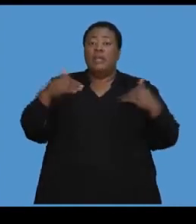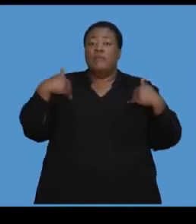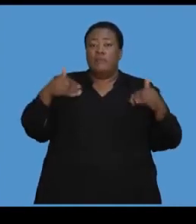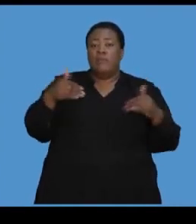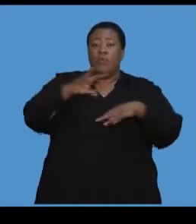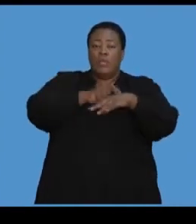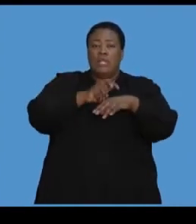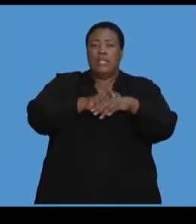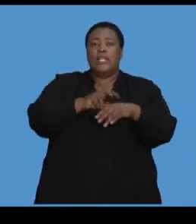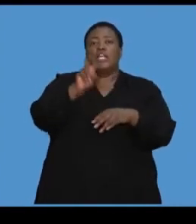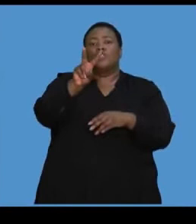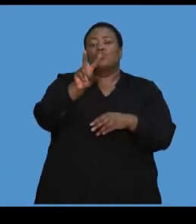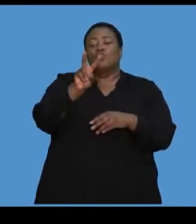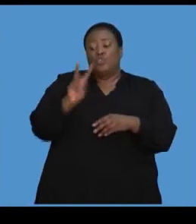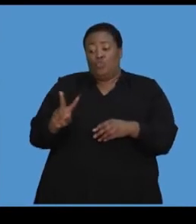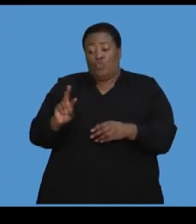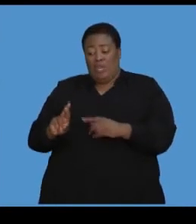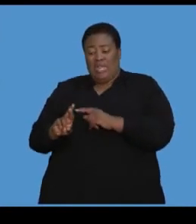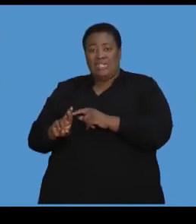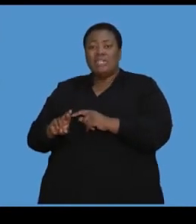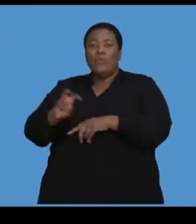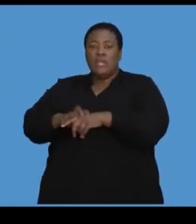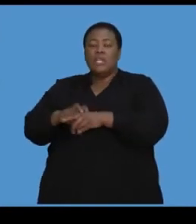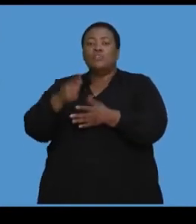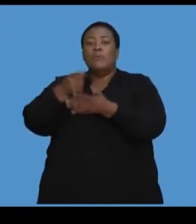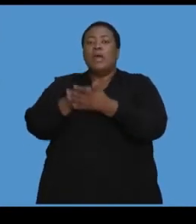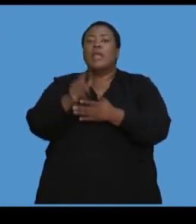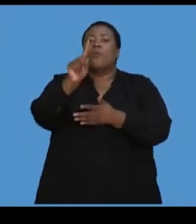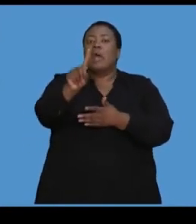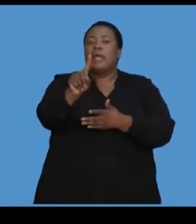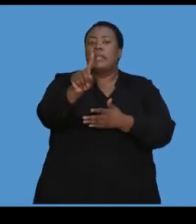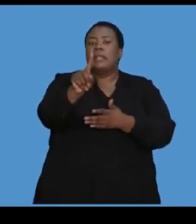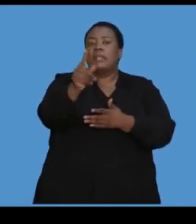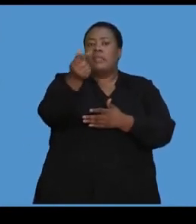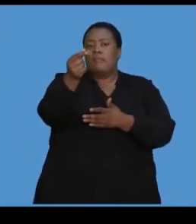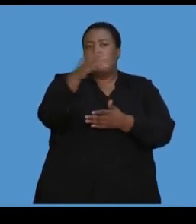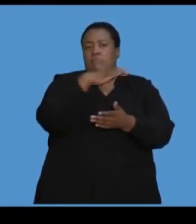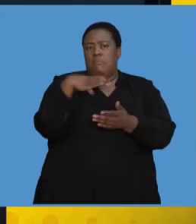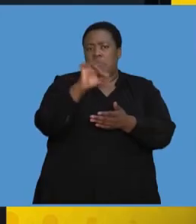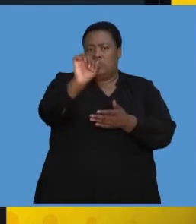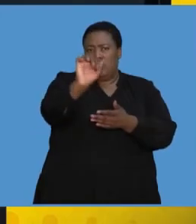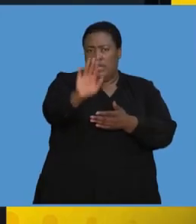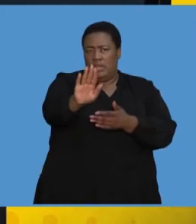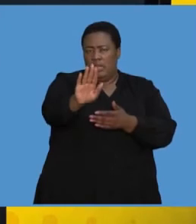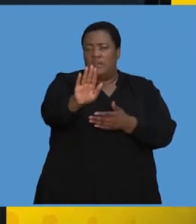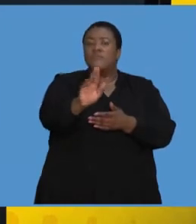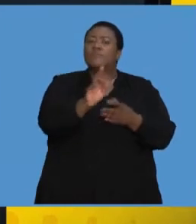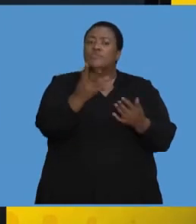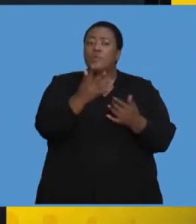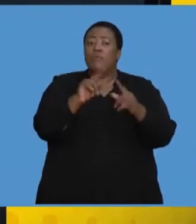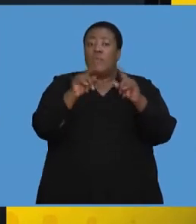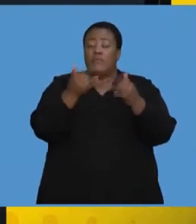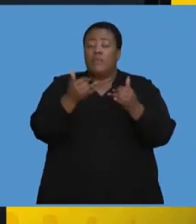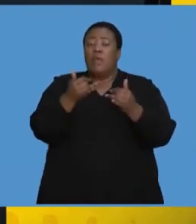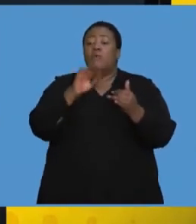the rand there. Initially, we needed 2 rands to buy 1 yen. Now we only need 1 rand 40 to buy 1 yen. So